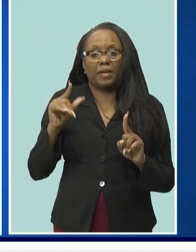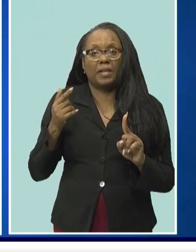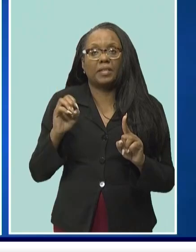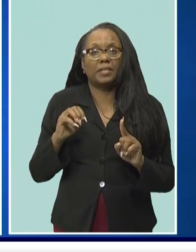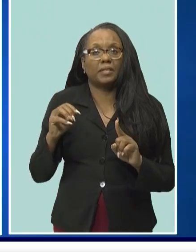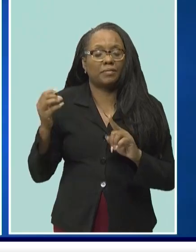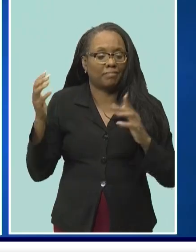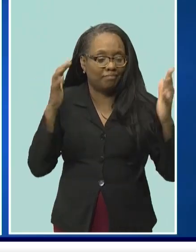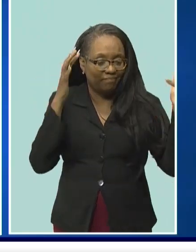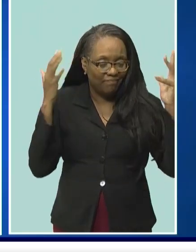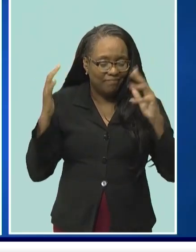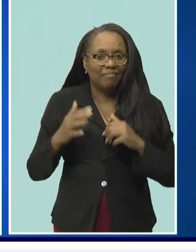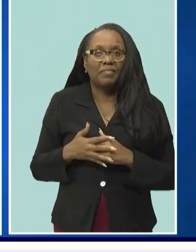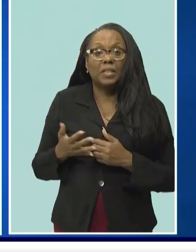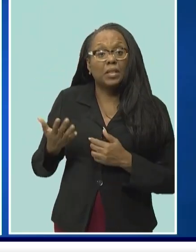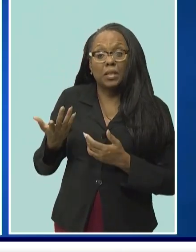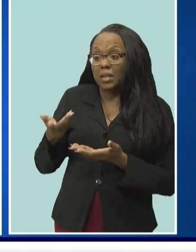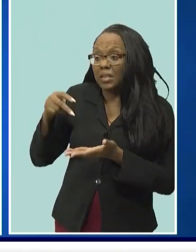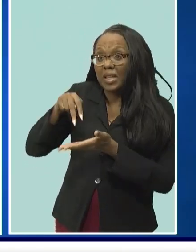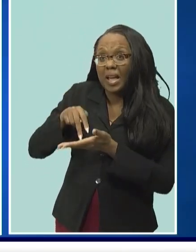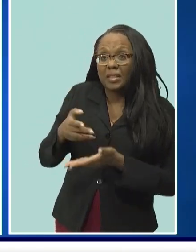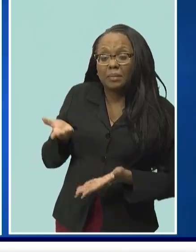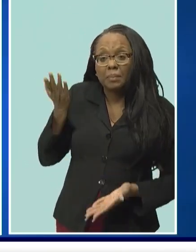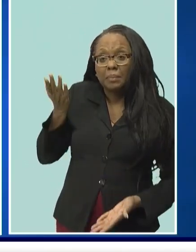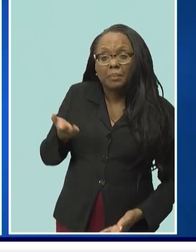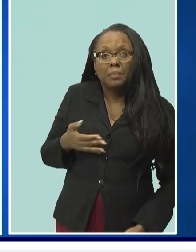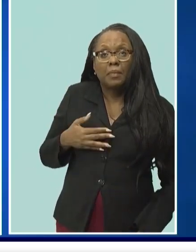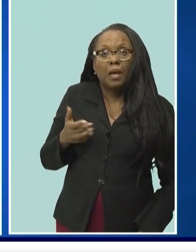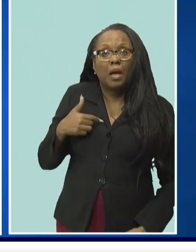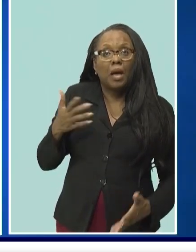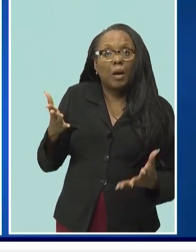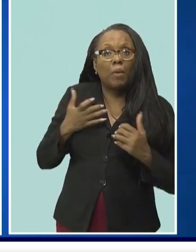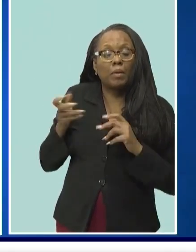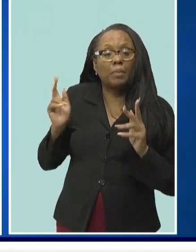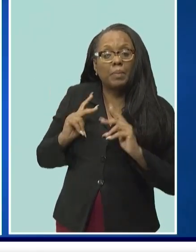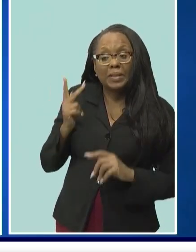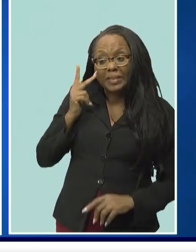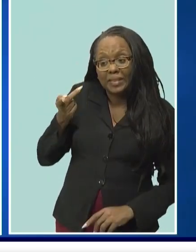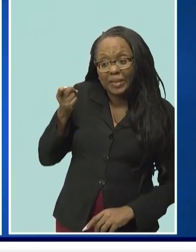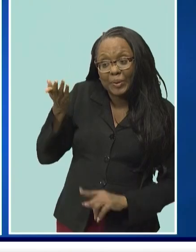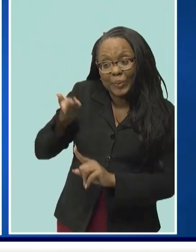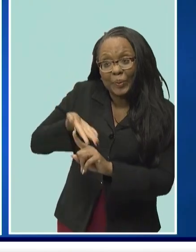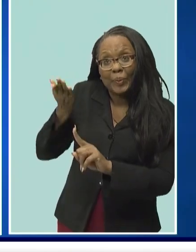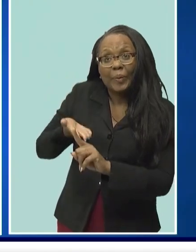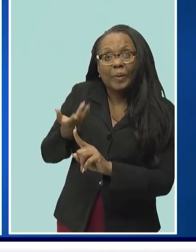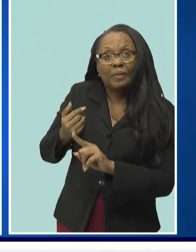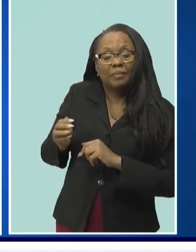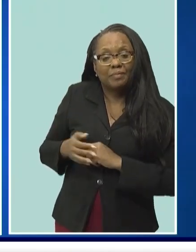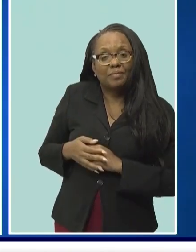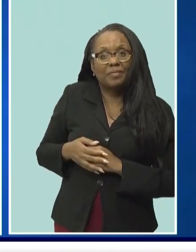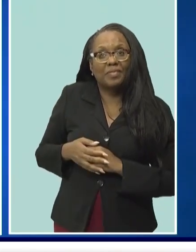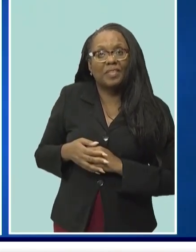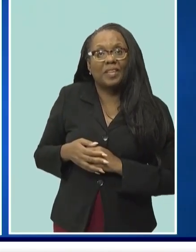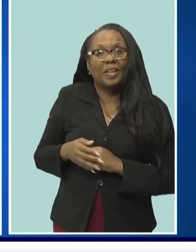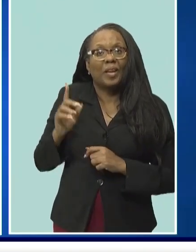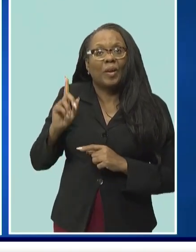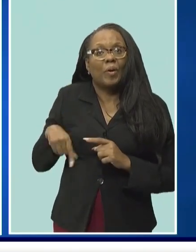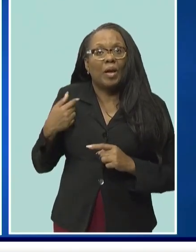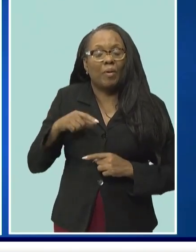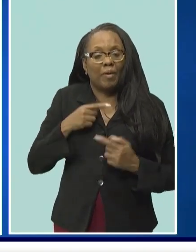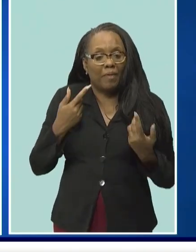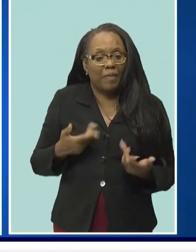To understand, for those who don't know you now, I want the kids to know you and see you. But when you're done, you're going to talk to them.